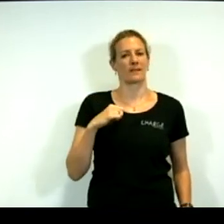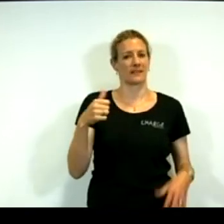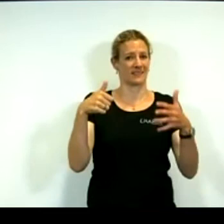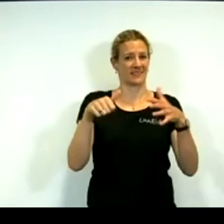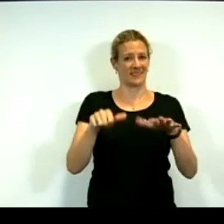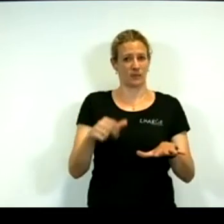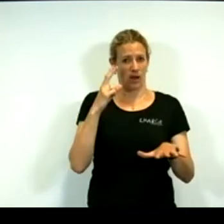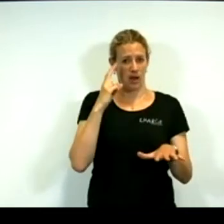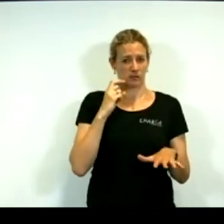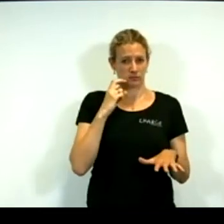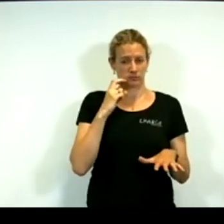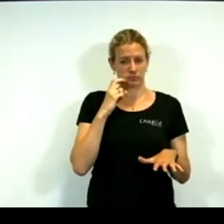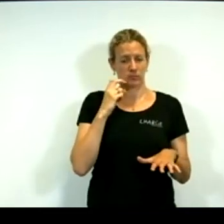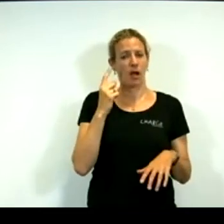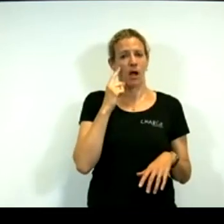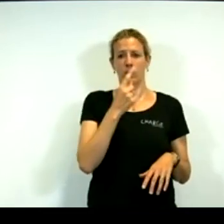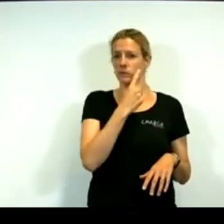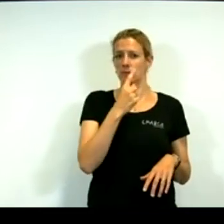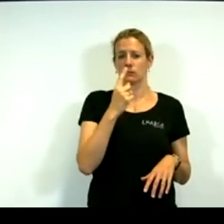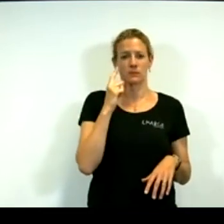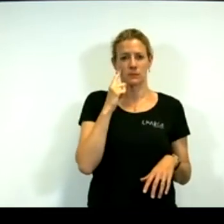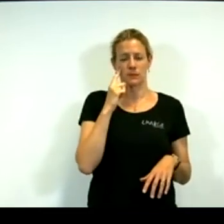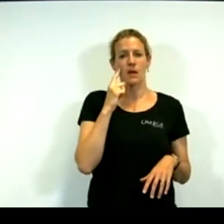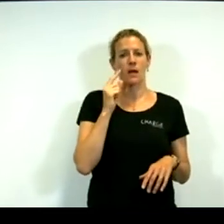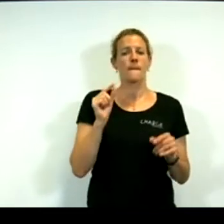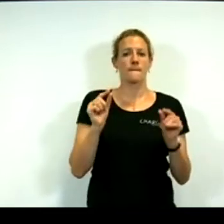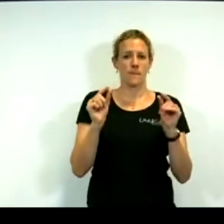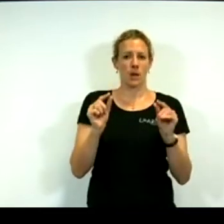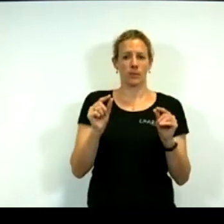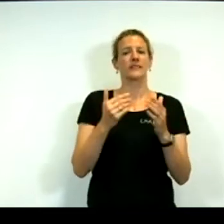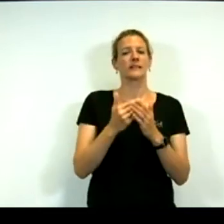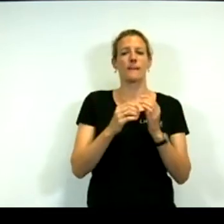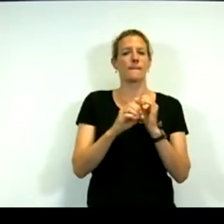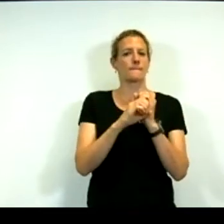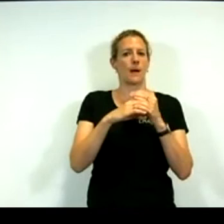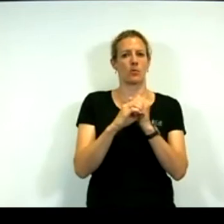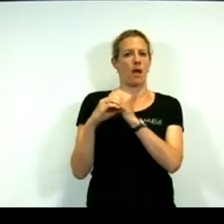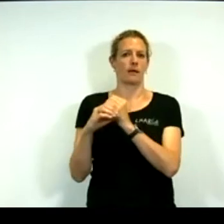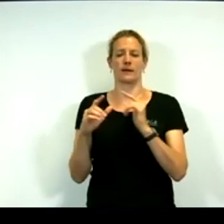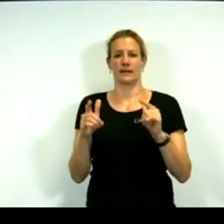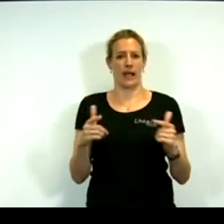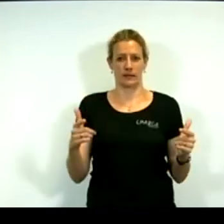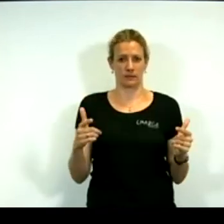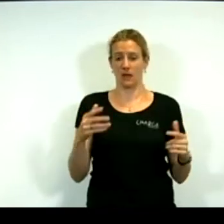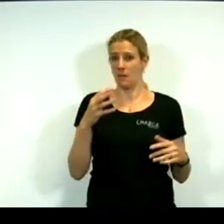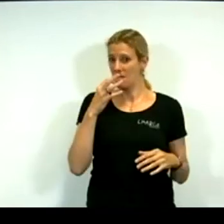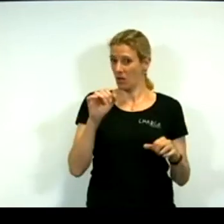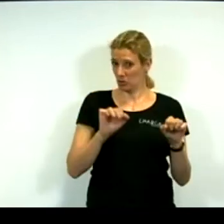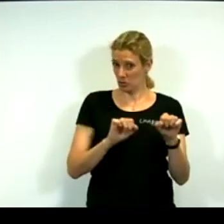It's a girl, 6 months old, and because of coloboma in both eyes, she has no